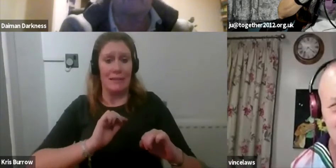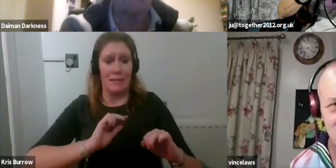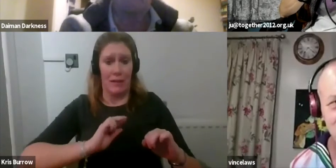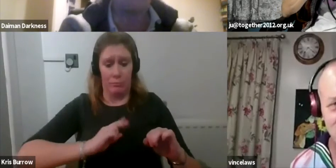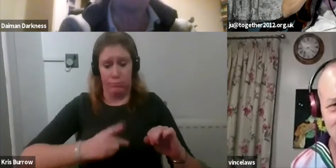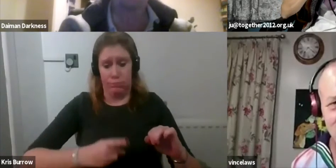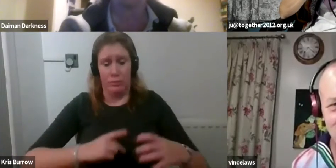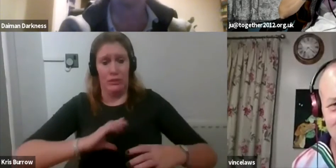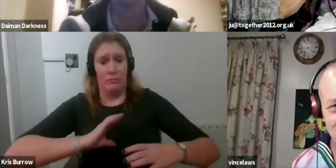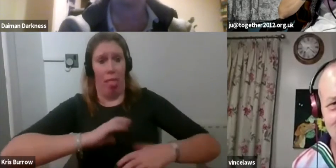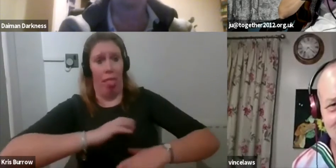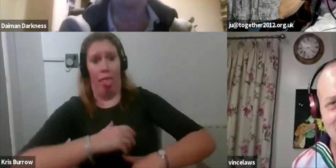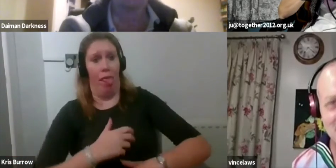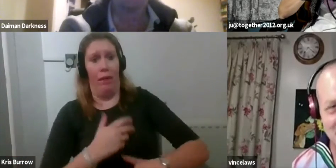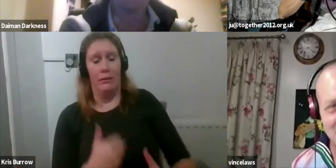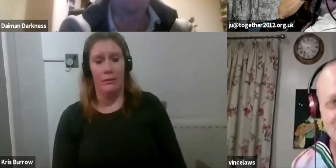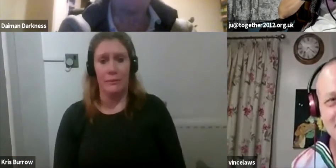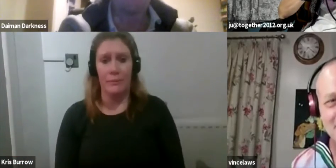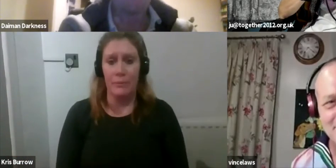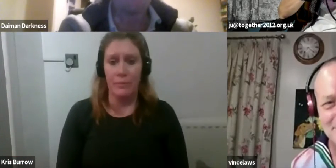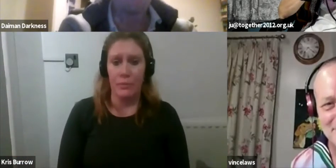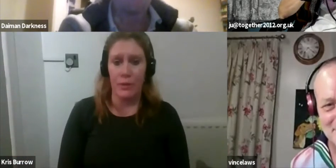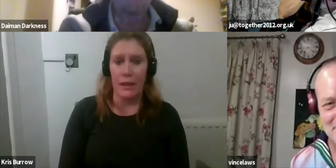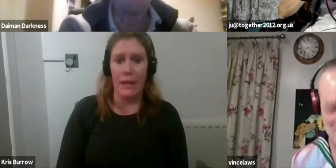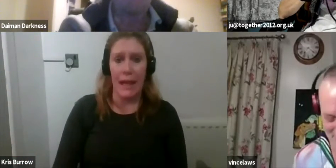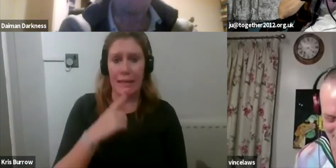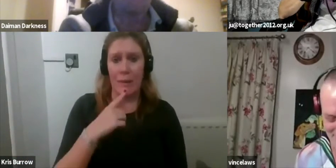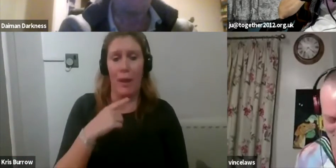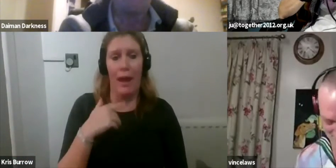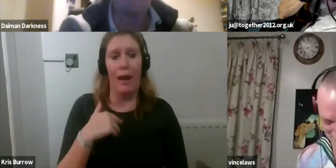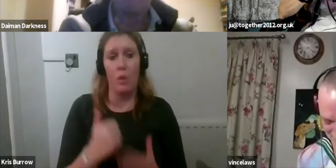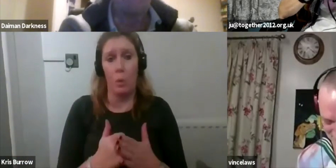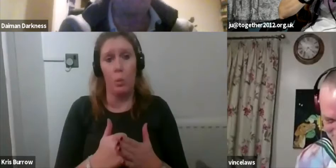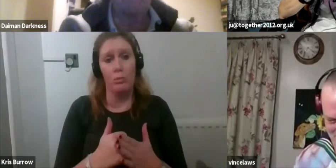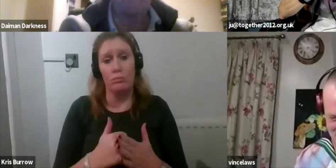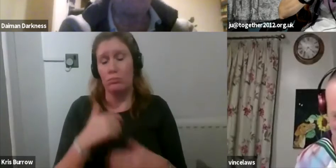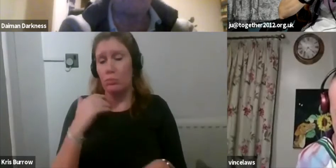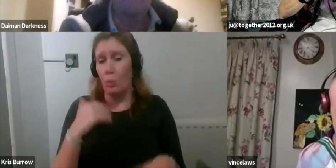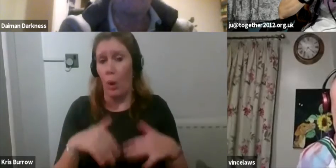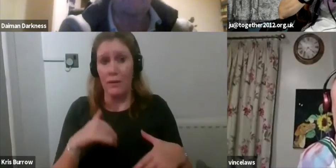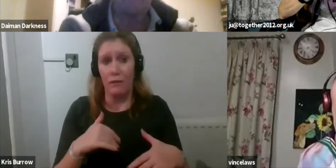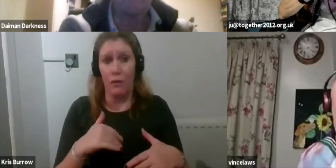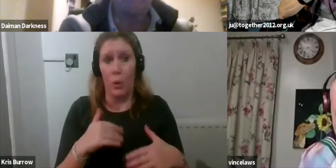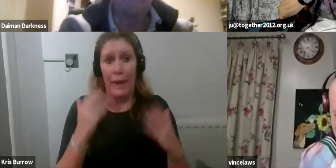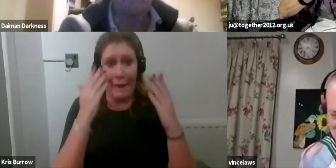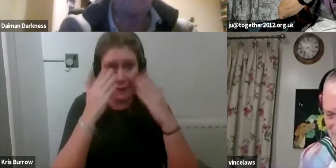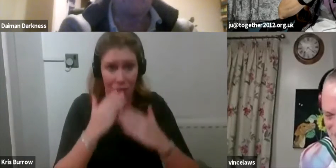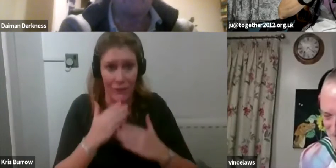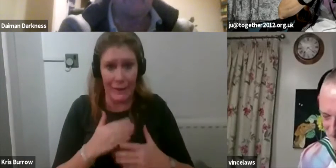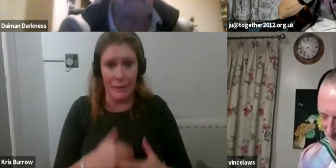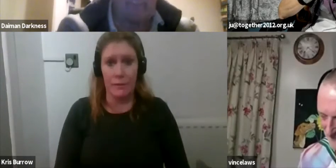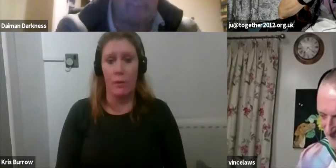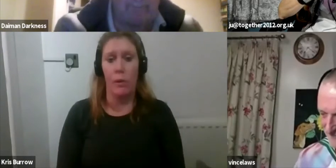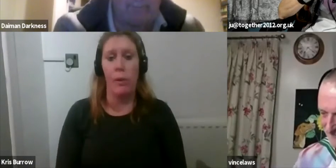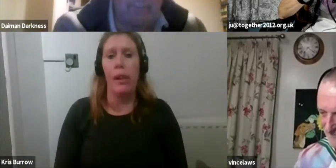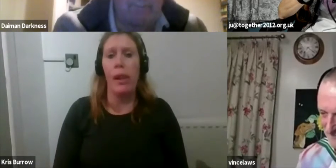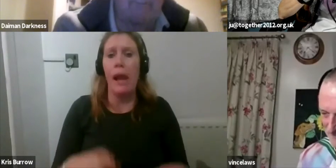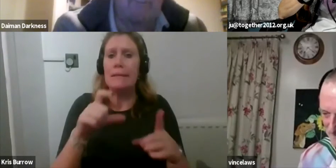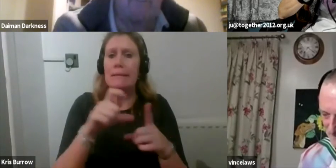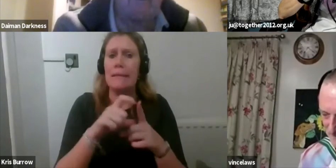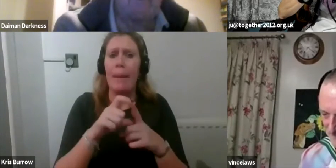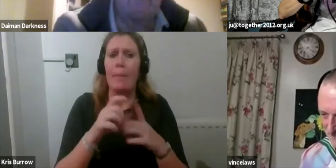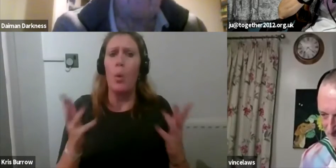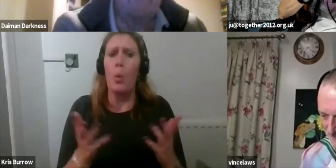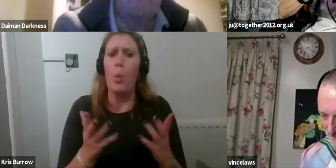bases. Yeah, I think we've got a wonderful evening ahead. So, Damien, finally, where was this recorded? I know it was